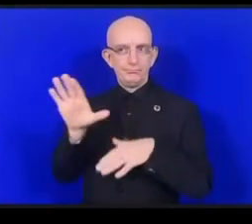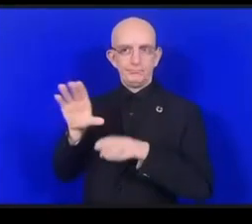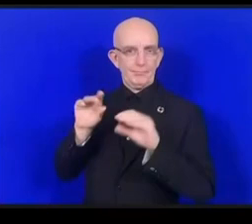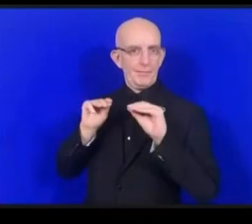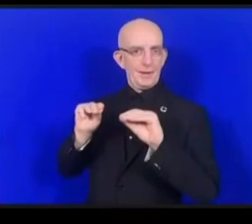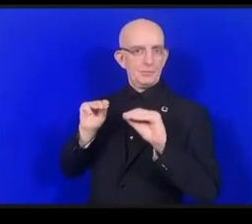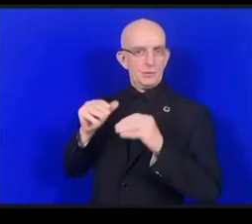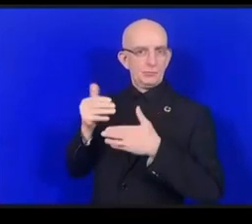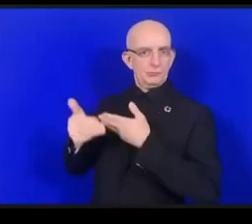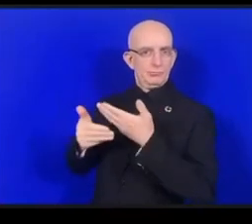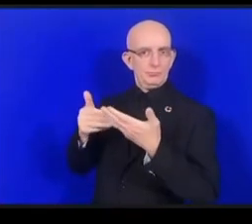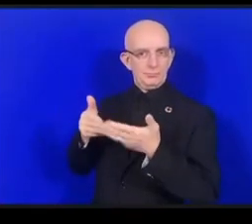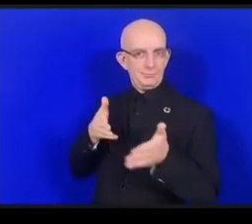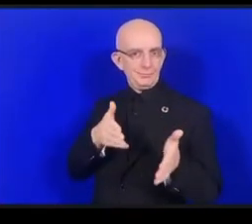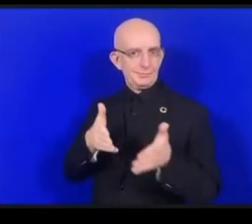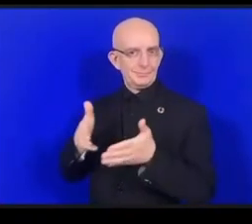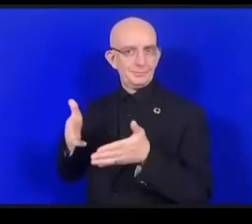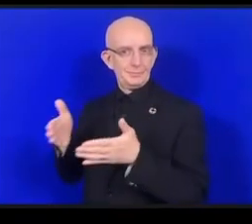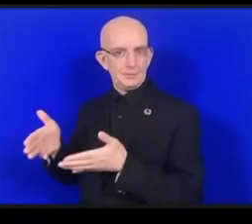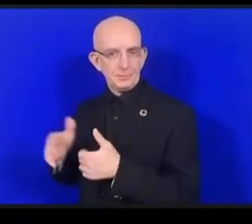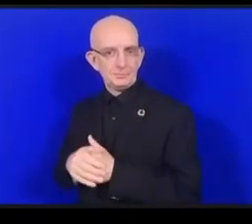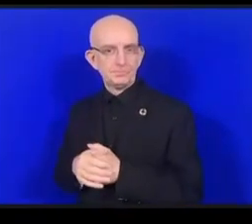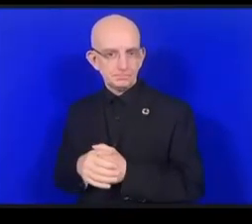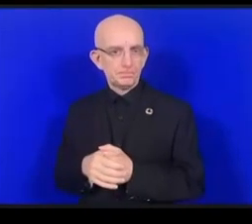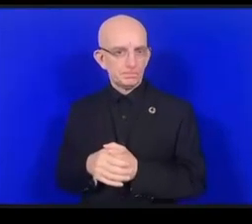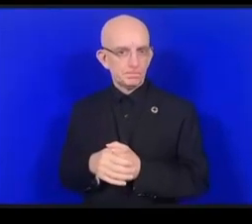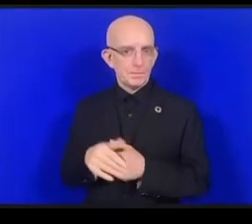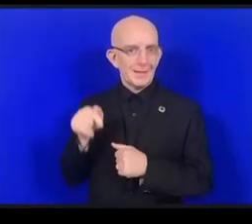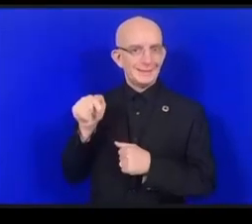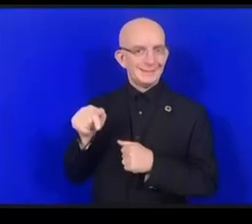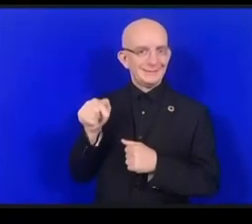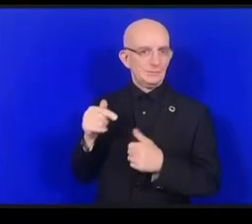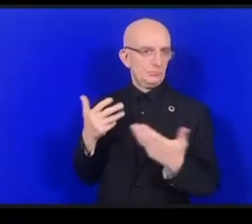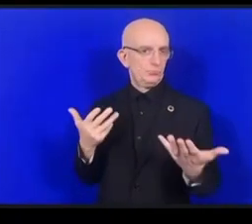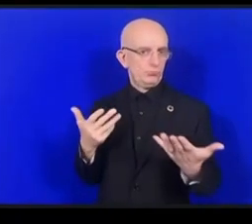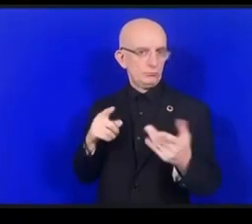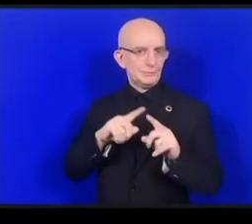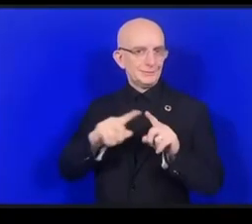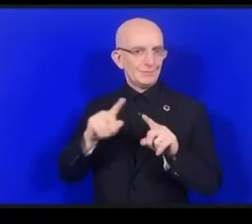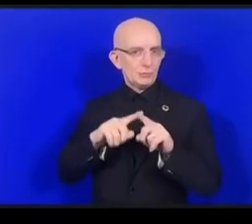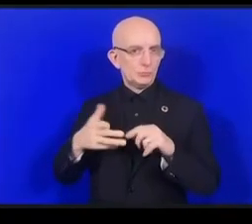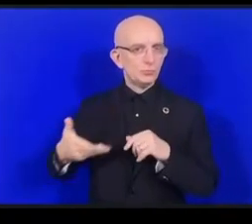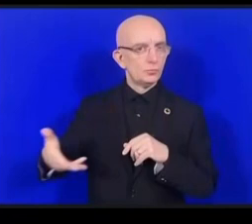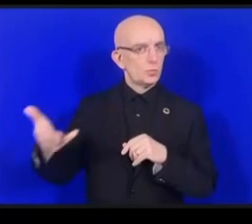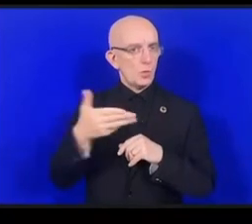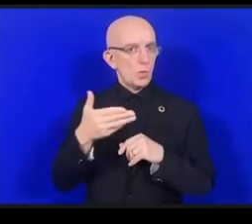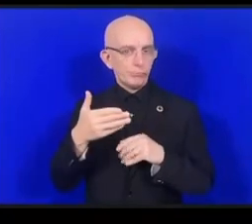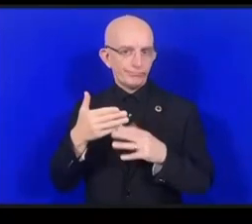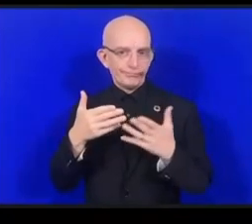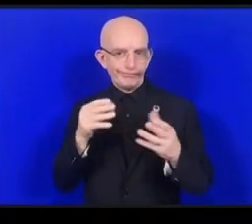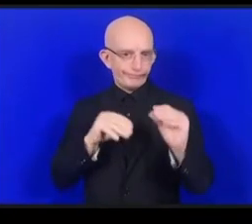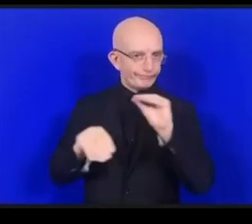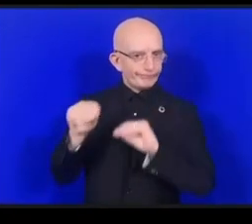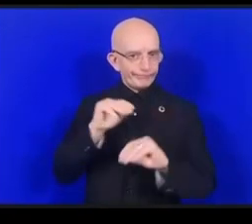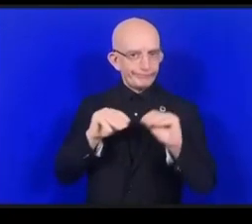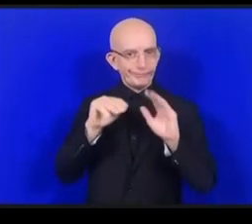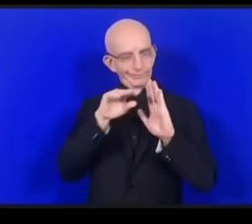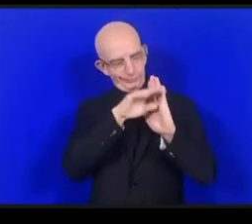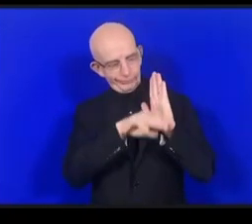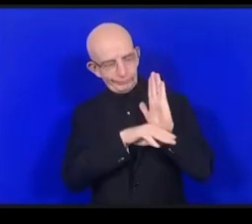for example, and this doesn't solve the problem at the software development level, but if you have educators who are